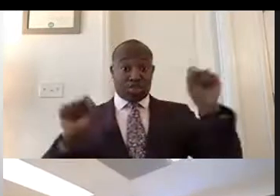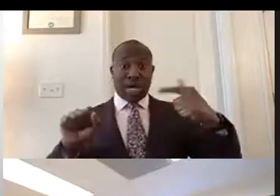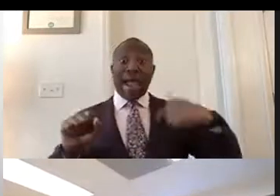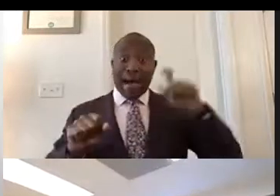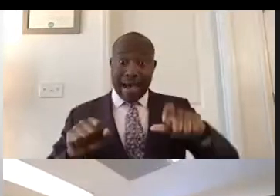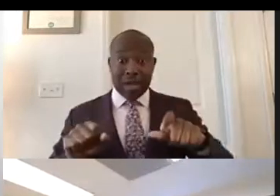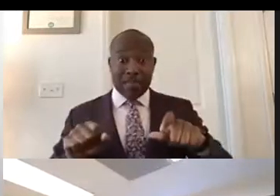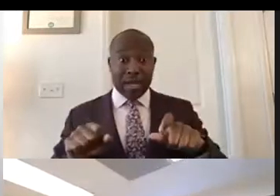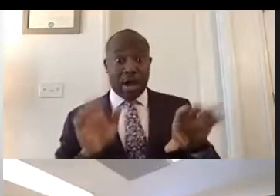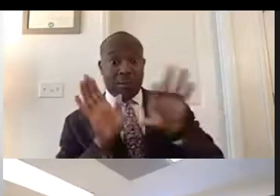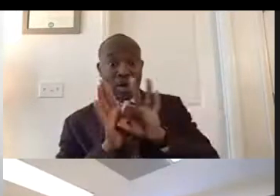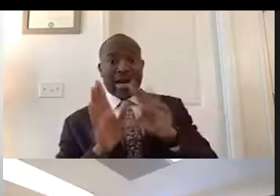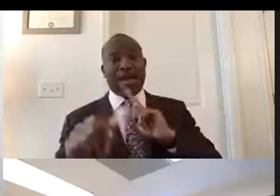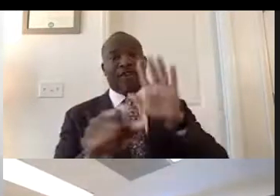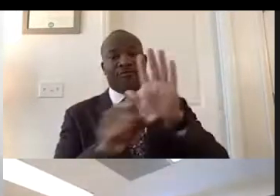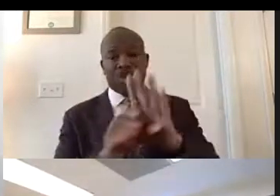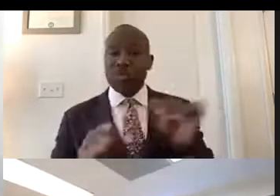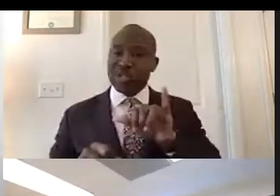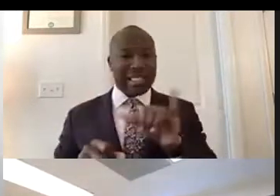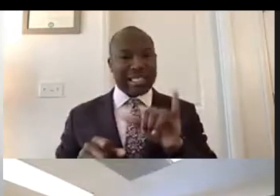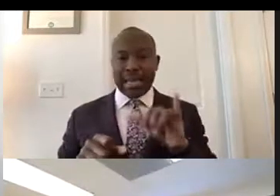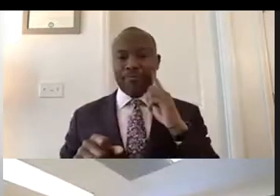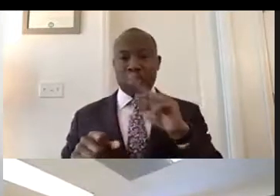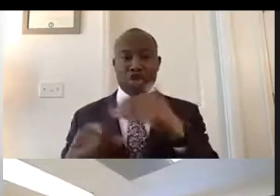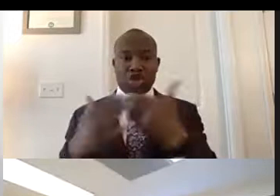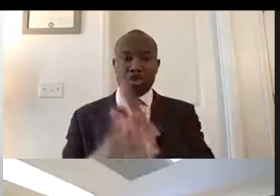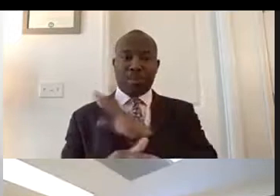to be confirmed, just as I do as superintendent.